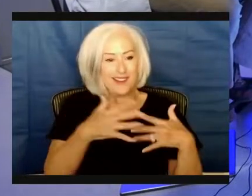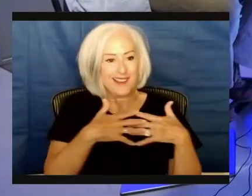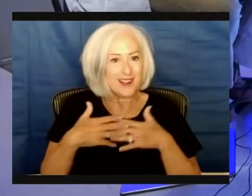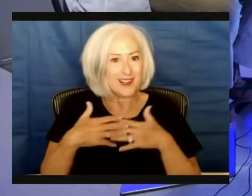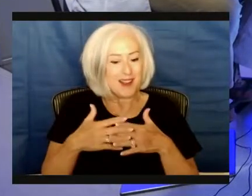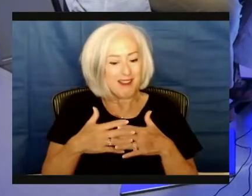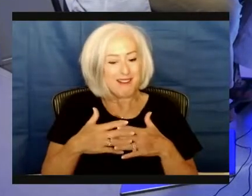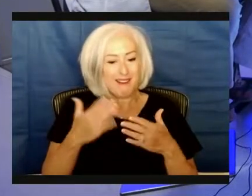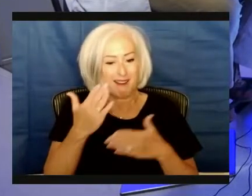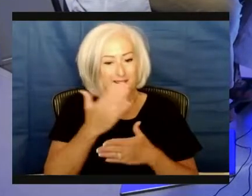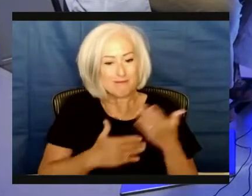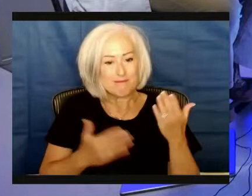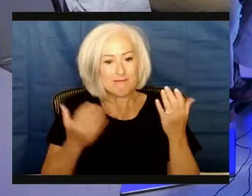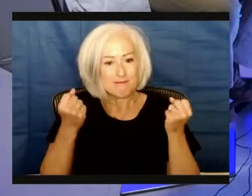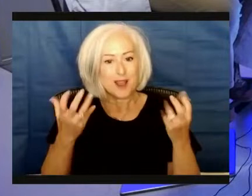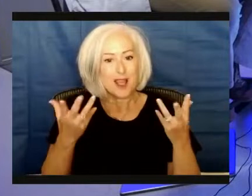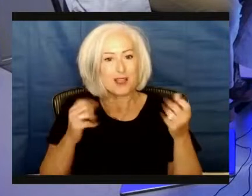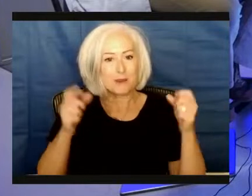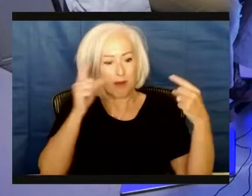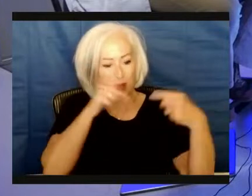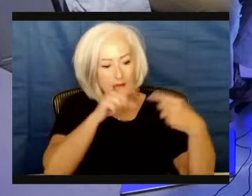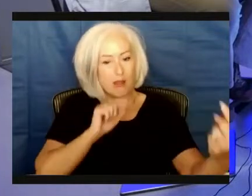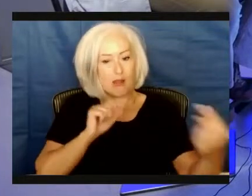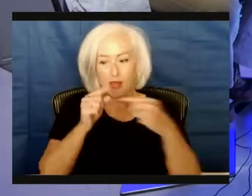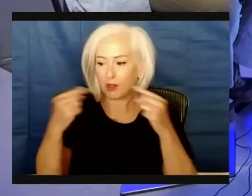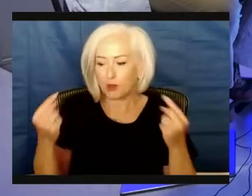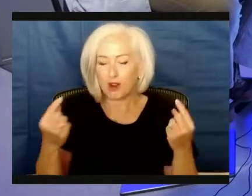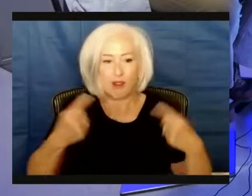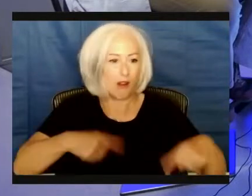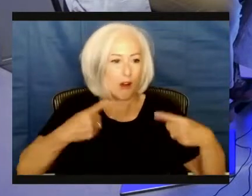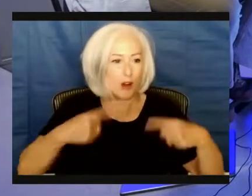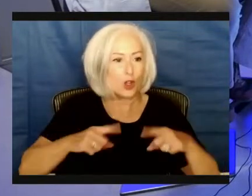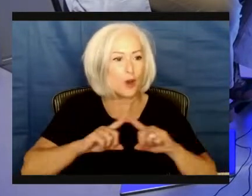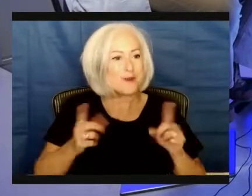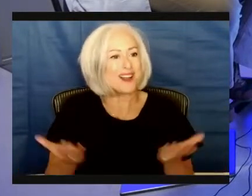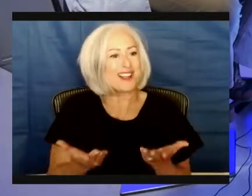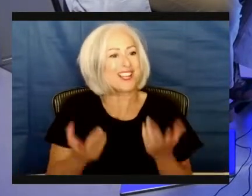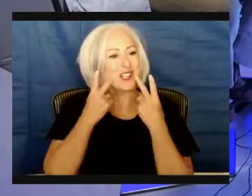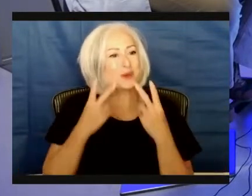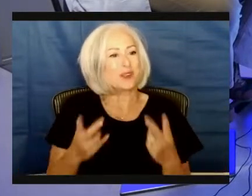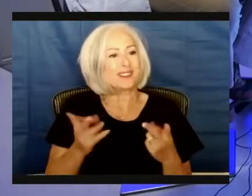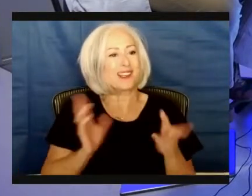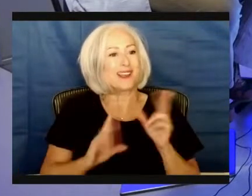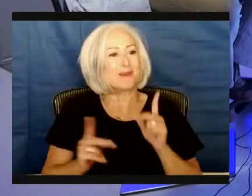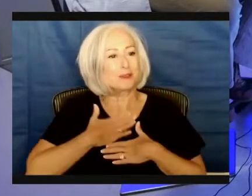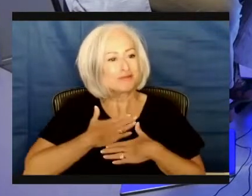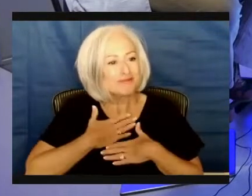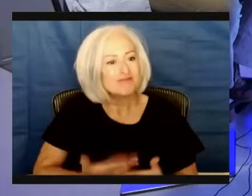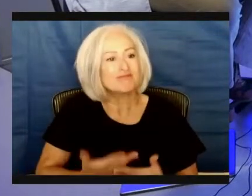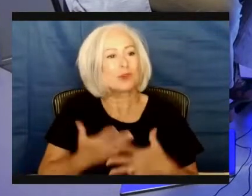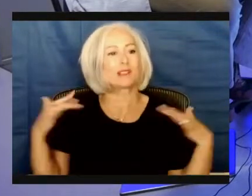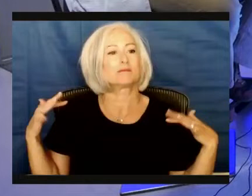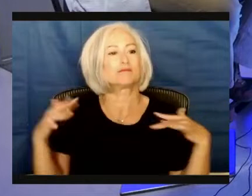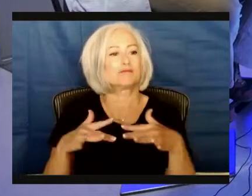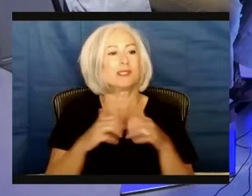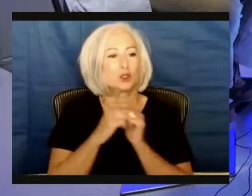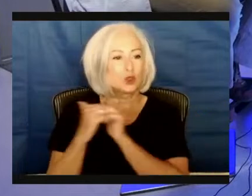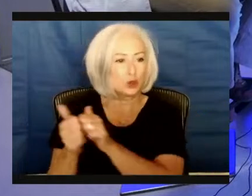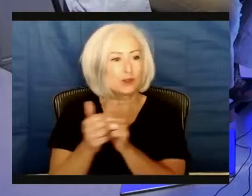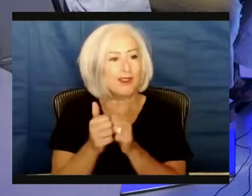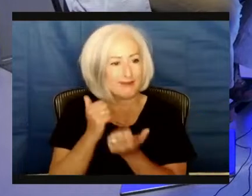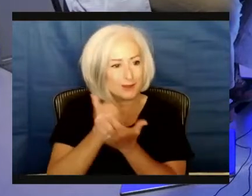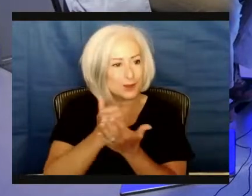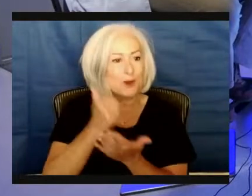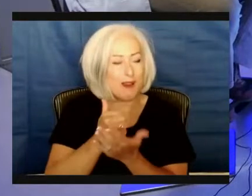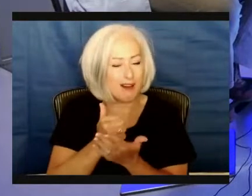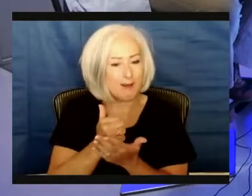here trying to help each other, and it warms your heart just a little bit. You don't want to see disasters, but it is a reminder of some of the essence of who